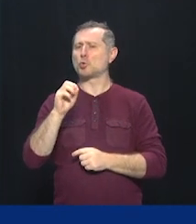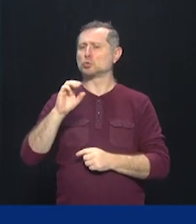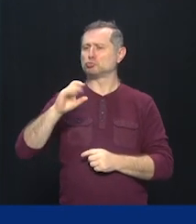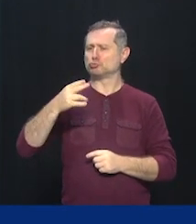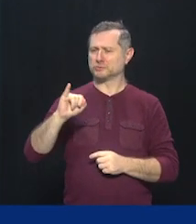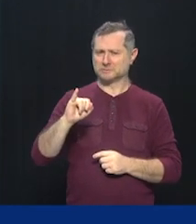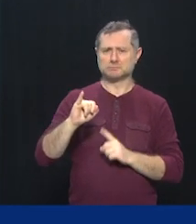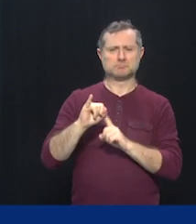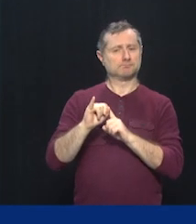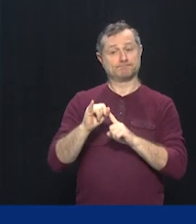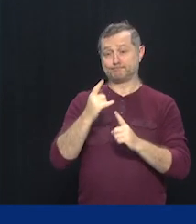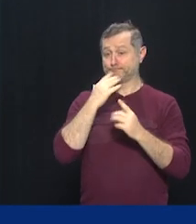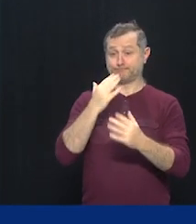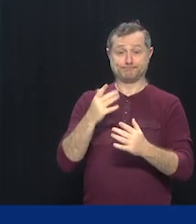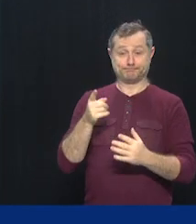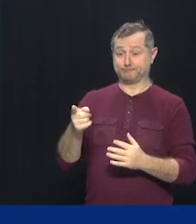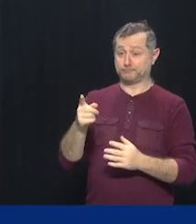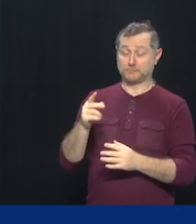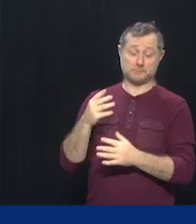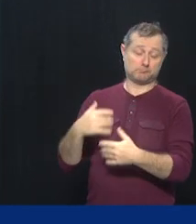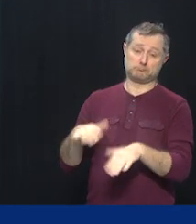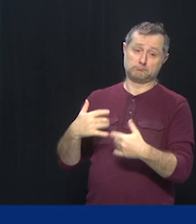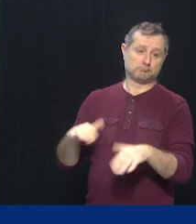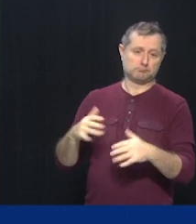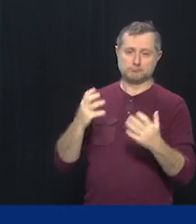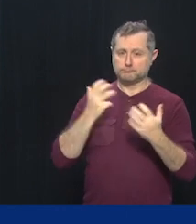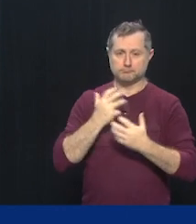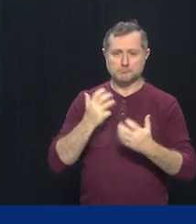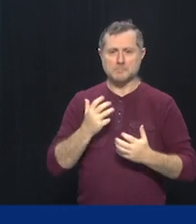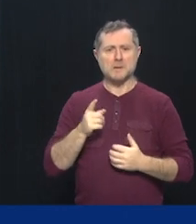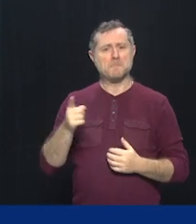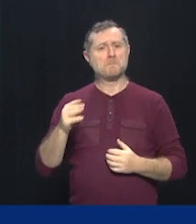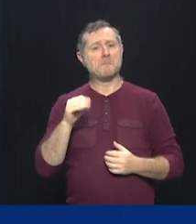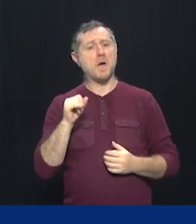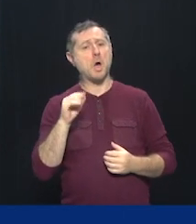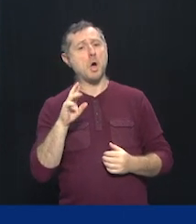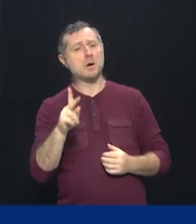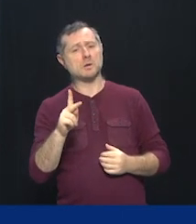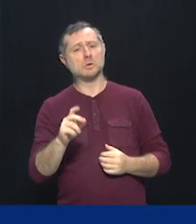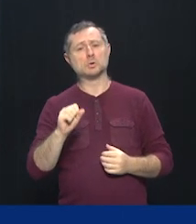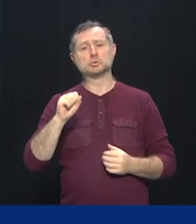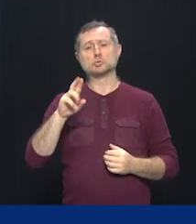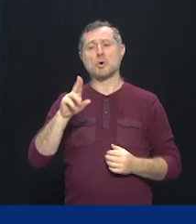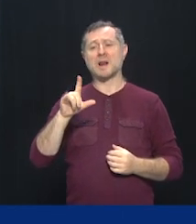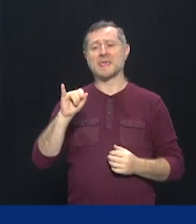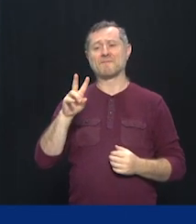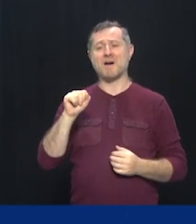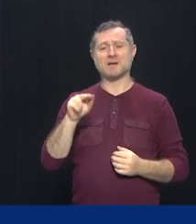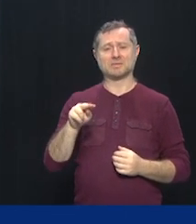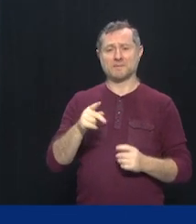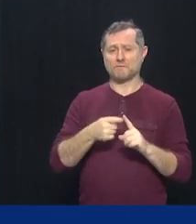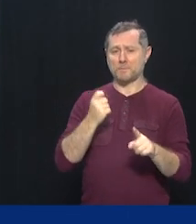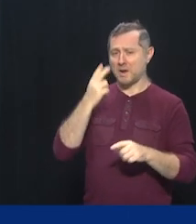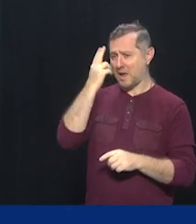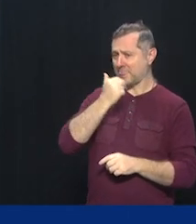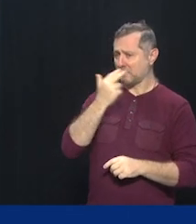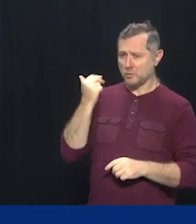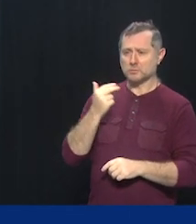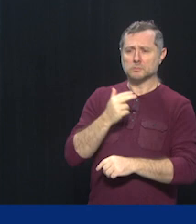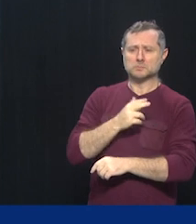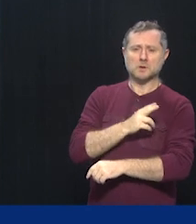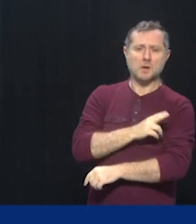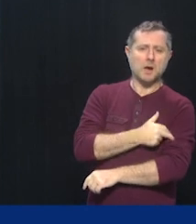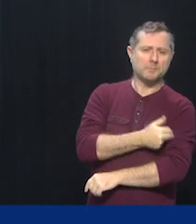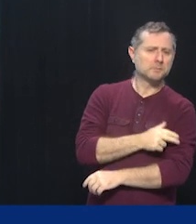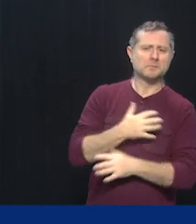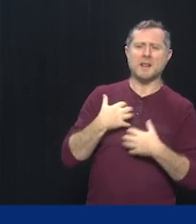you did. And Mark Sullivan at Catholic Health, part of our Health Equity Task Force, along with Tom and all of our partners.